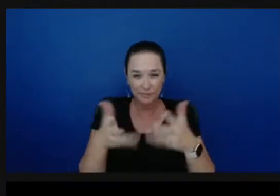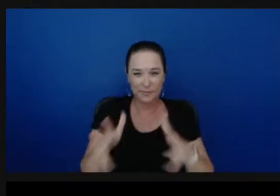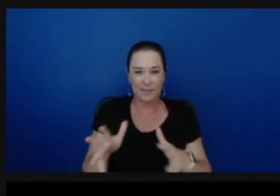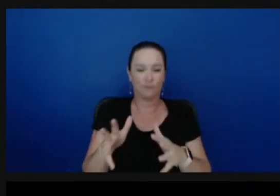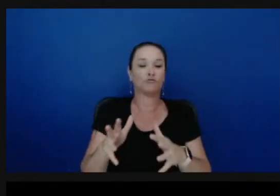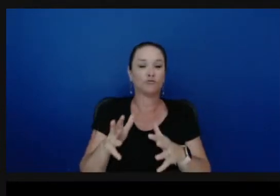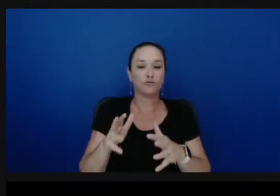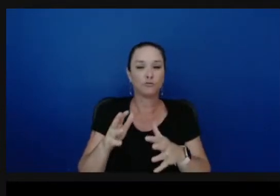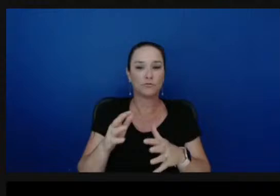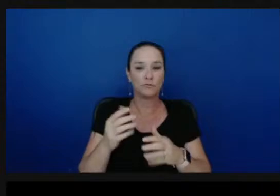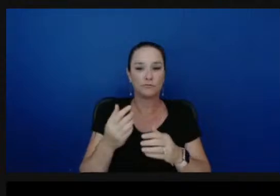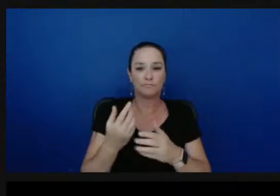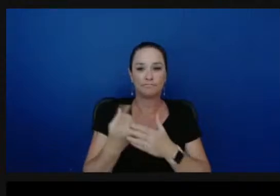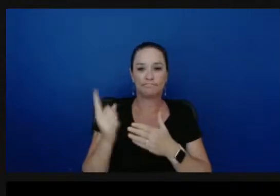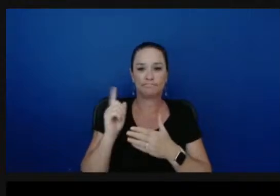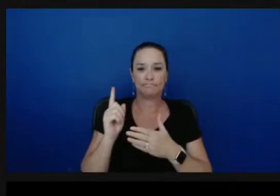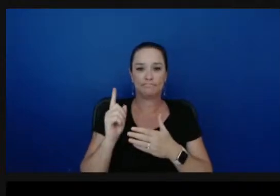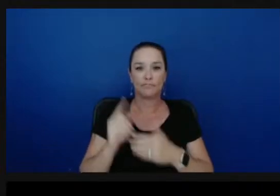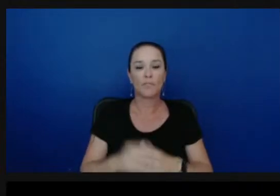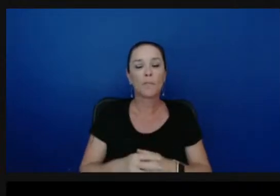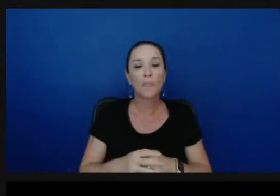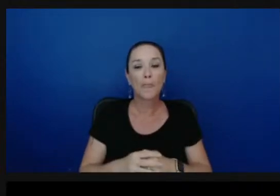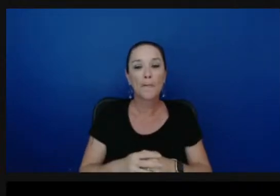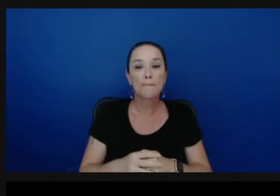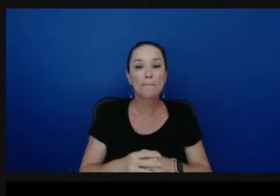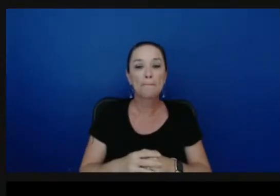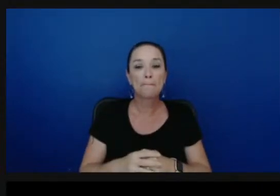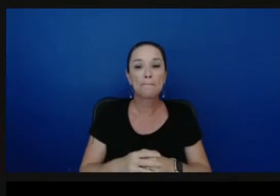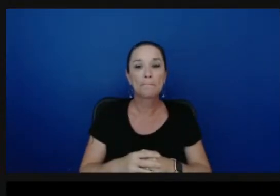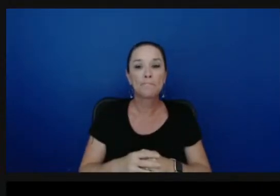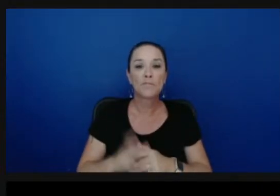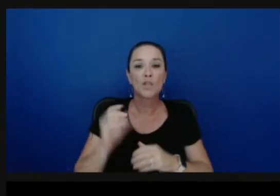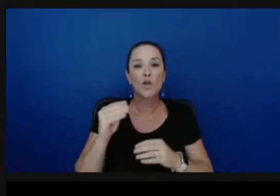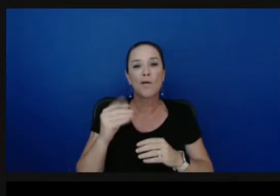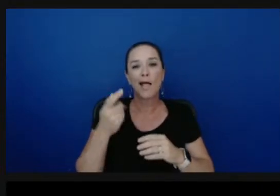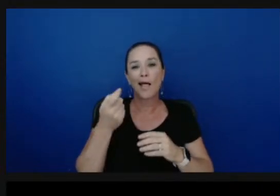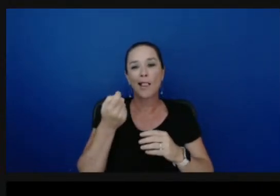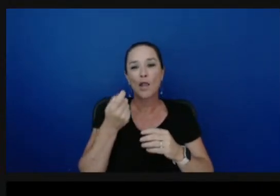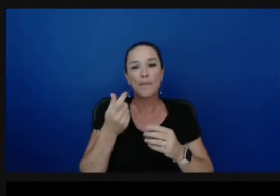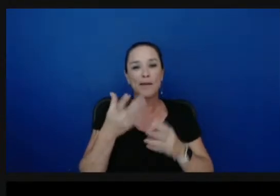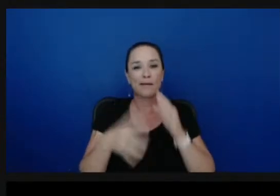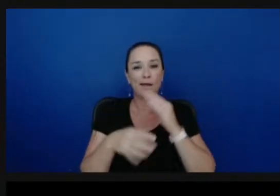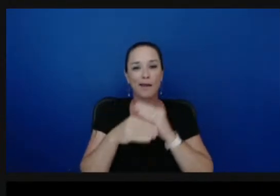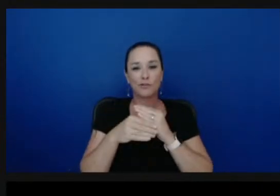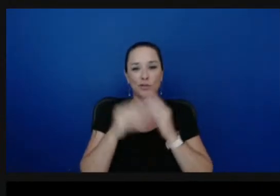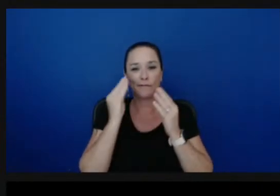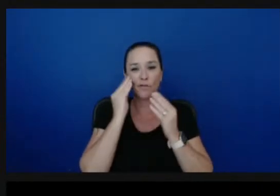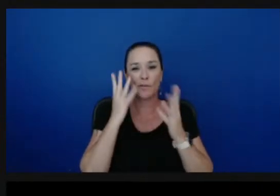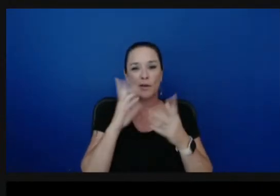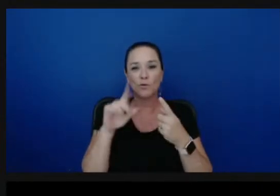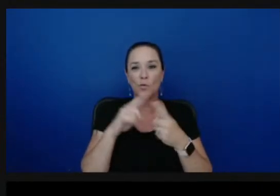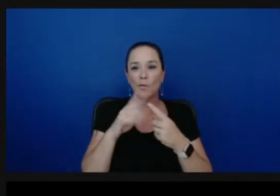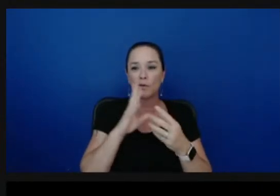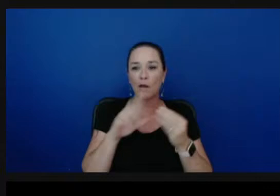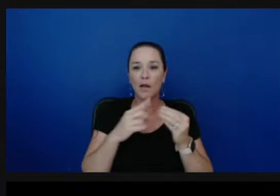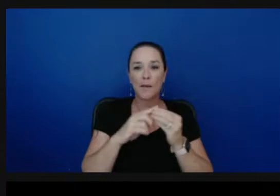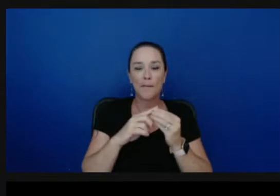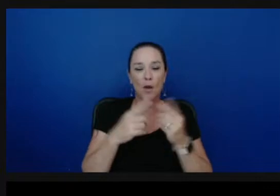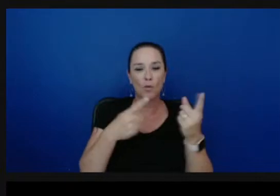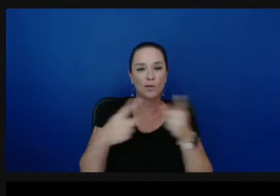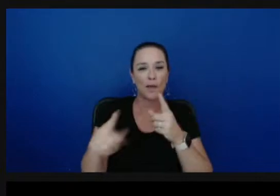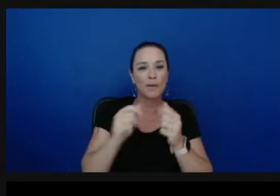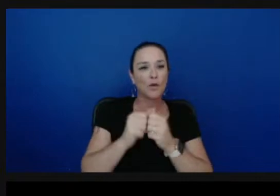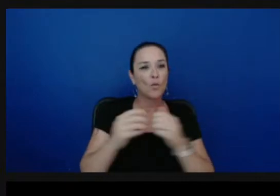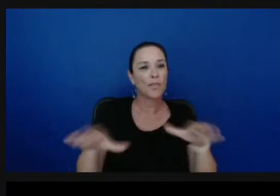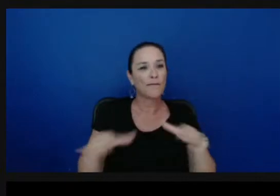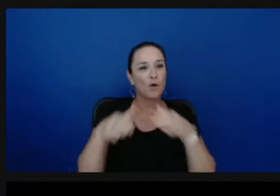there. So just a little extra insight as we are considering what the dynamics are on Volcano now. And